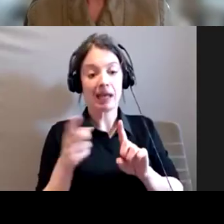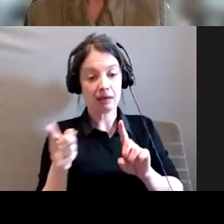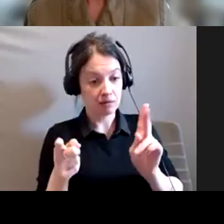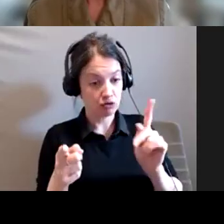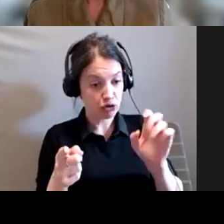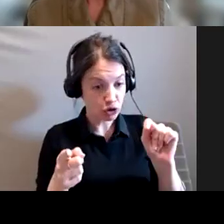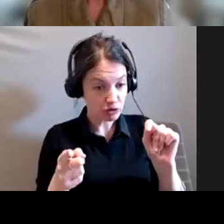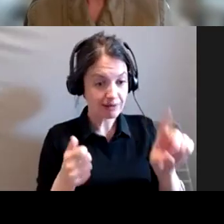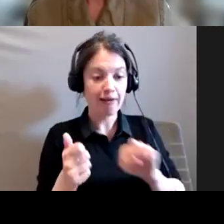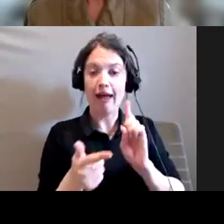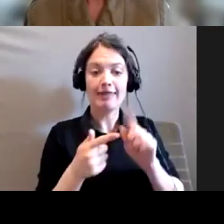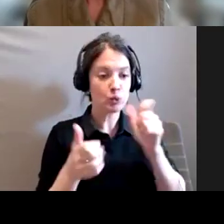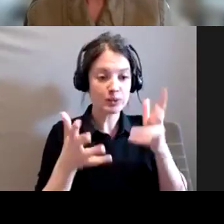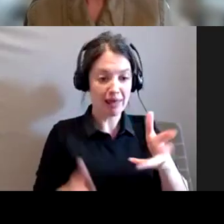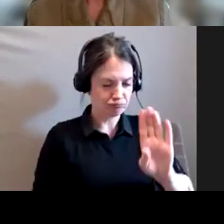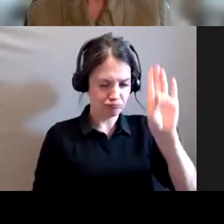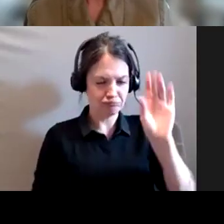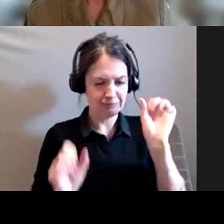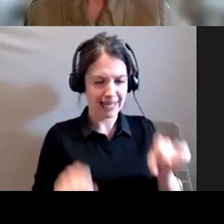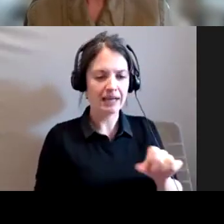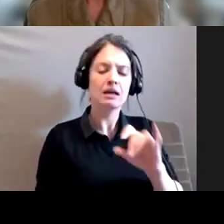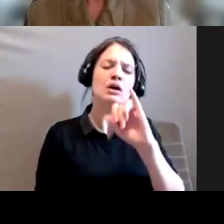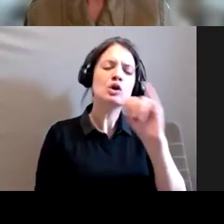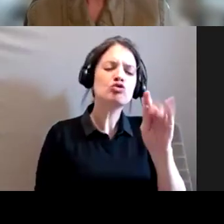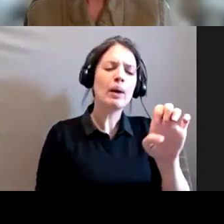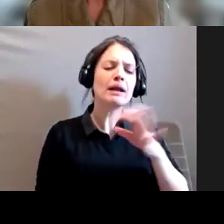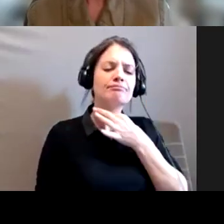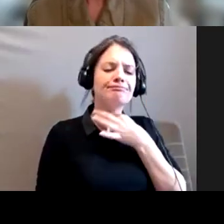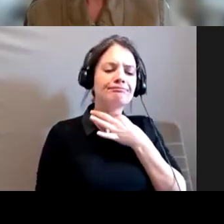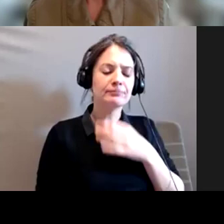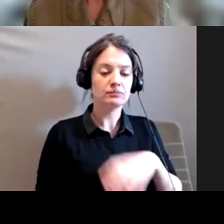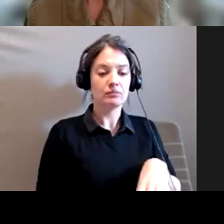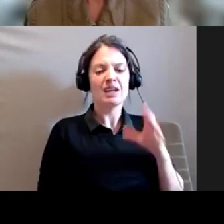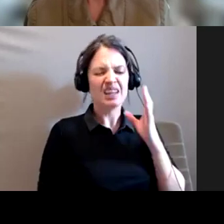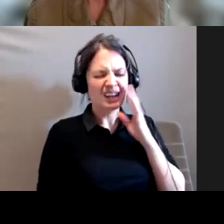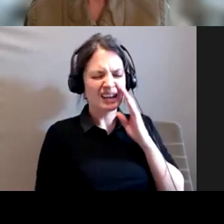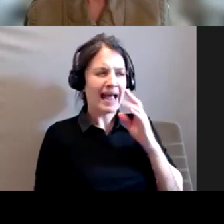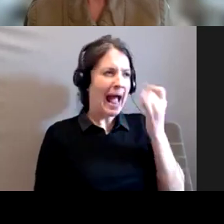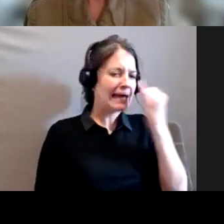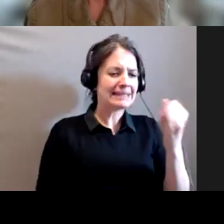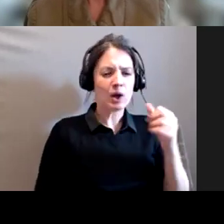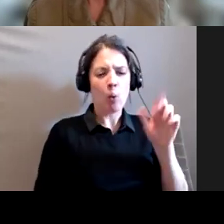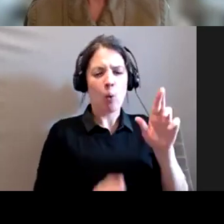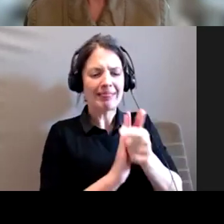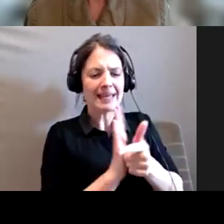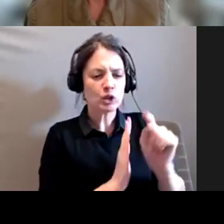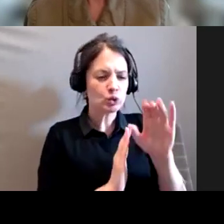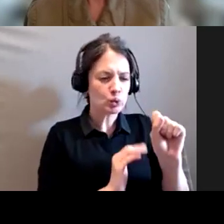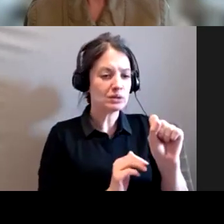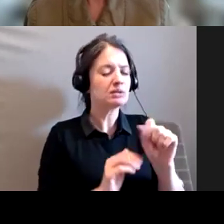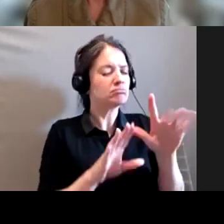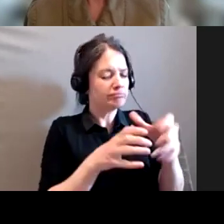So, Joanne, can you speak to how instruments like powers of attorney can be used to exert